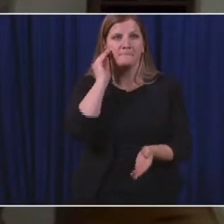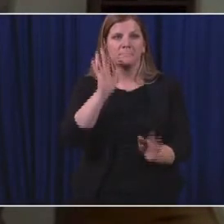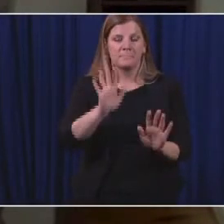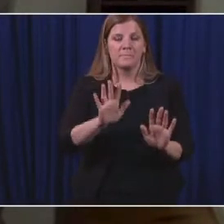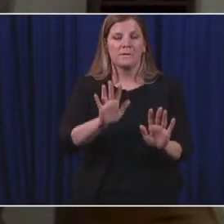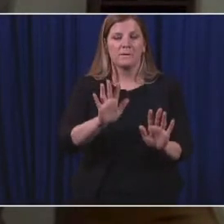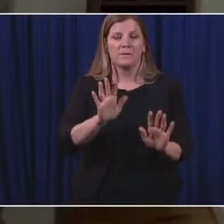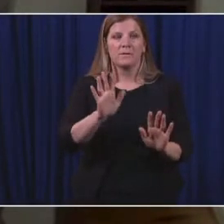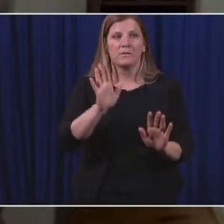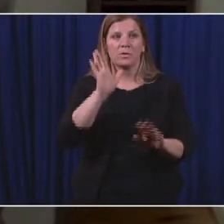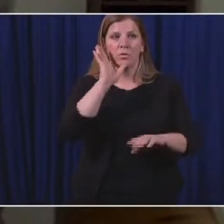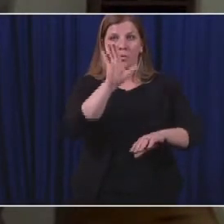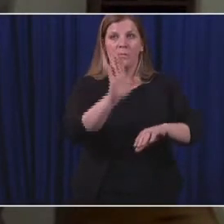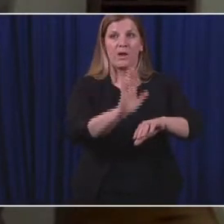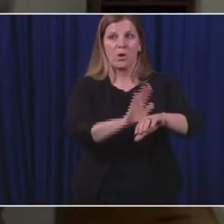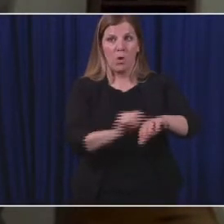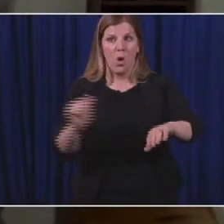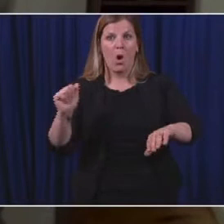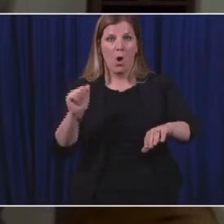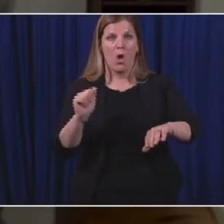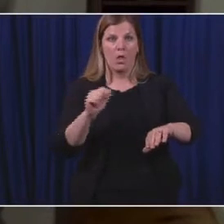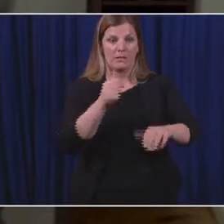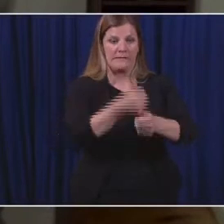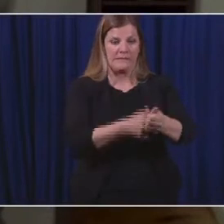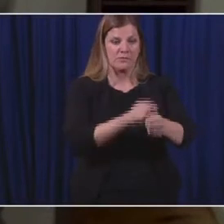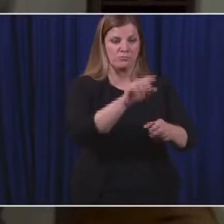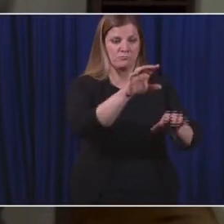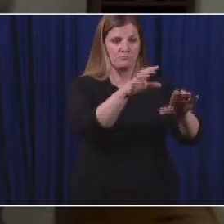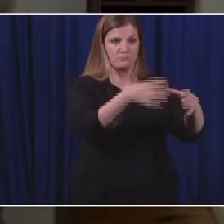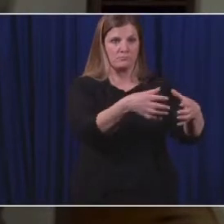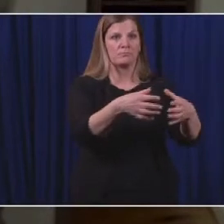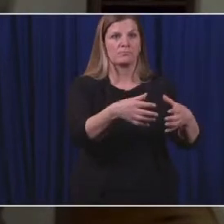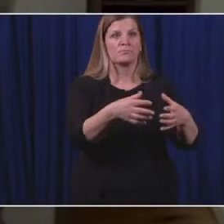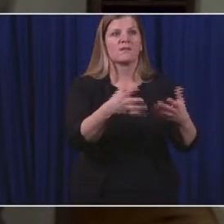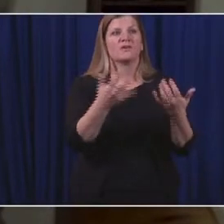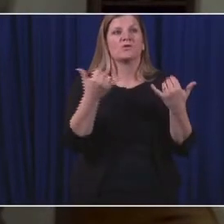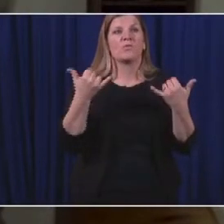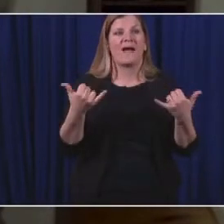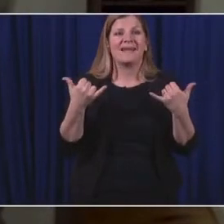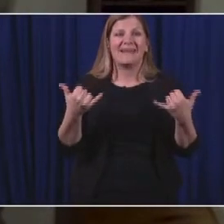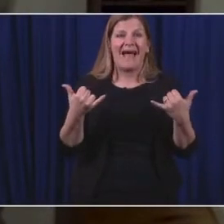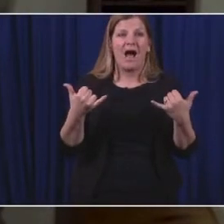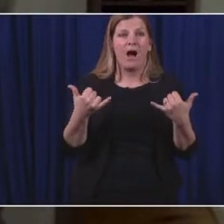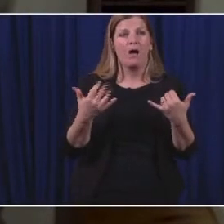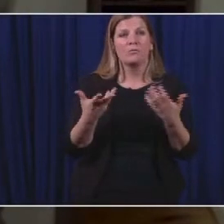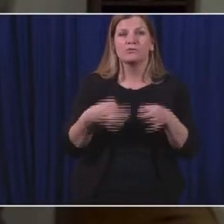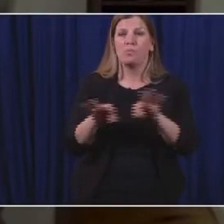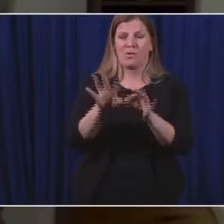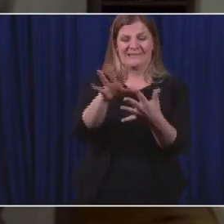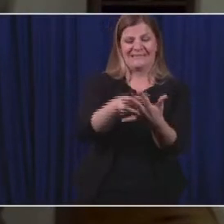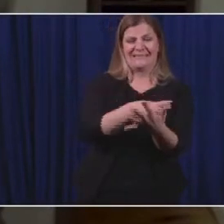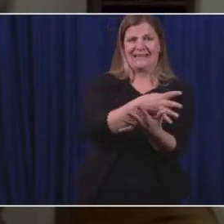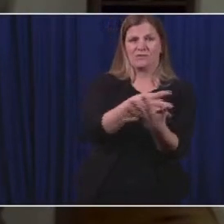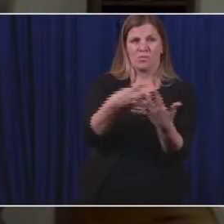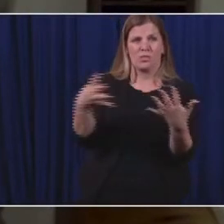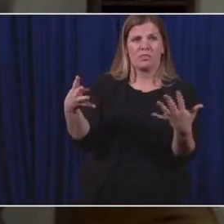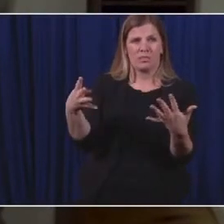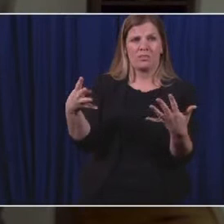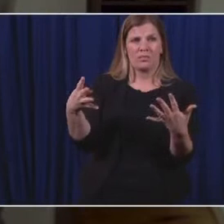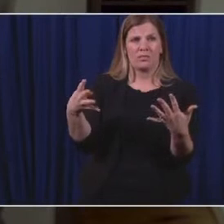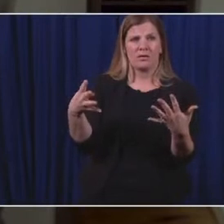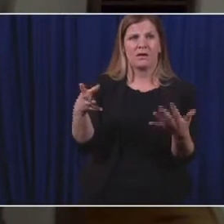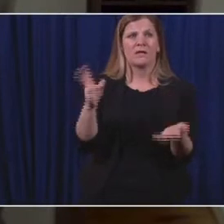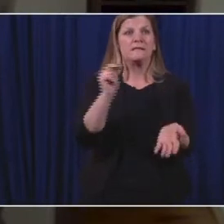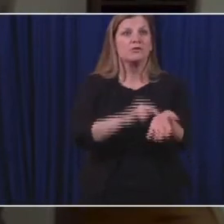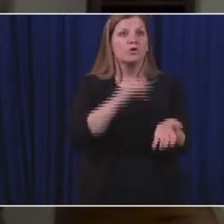And this is really, at this point, a matter of simply scheduling. Nursing homes are all same